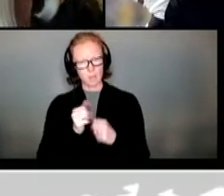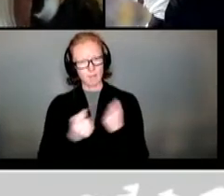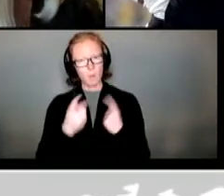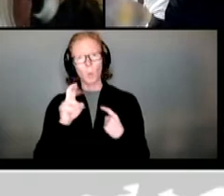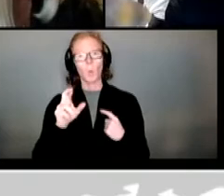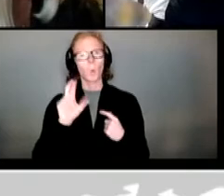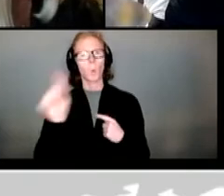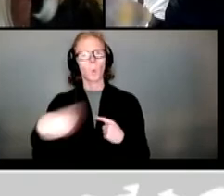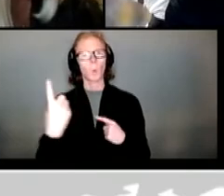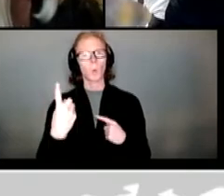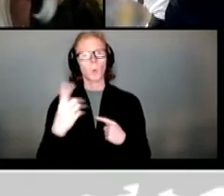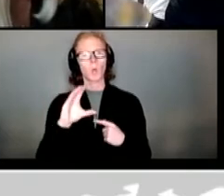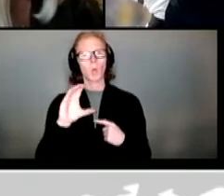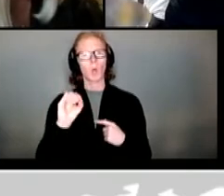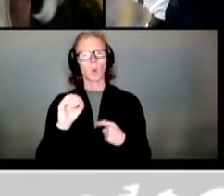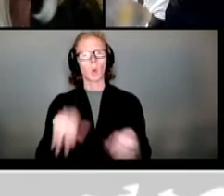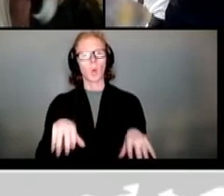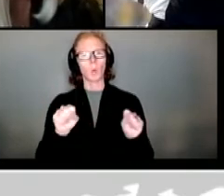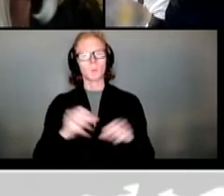just co-hosts?